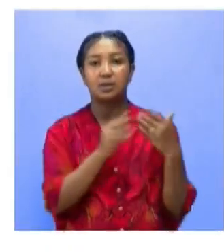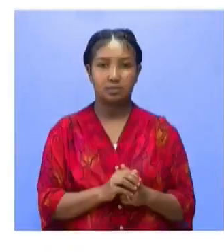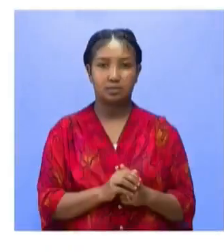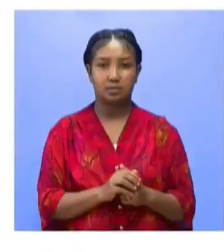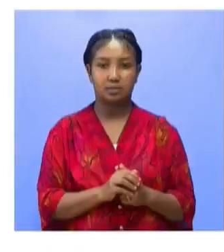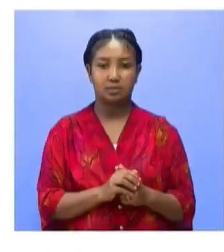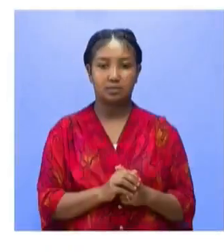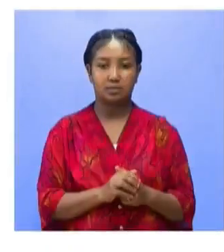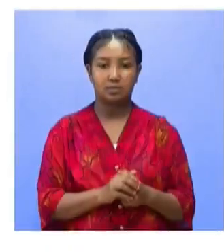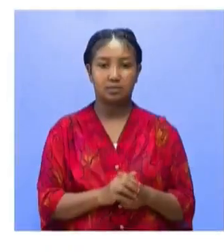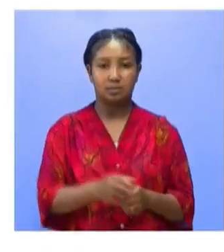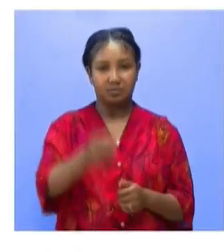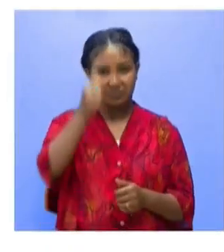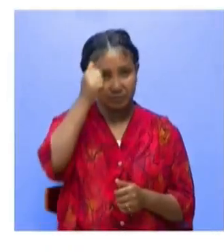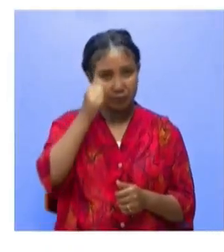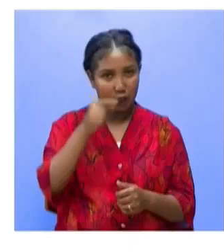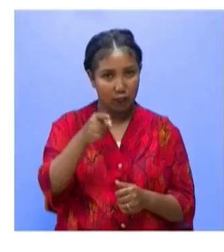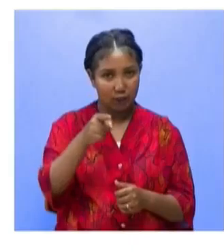means he,